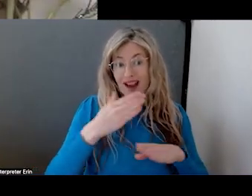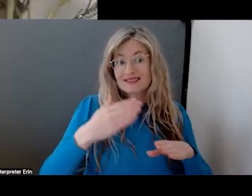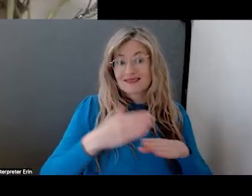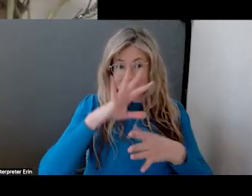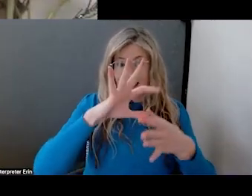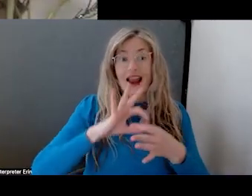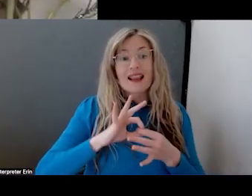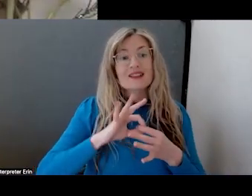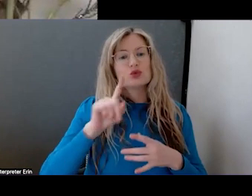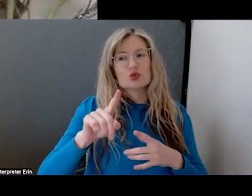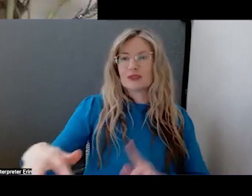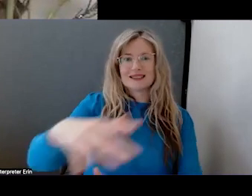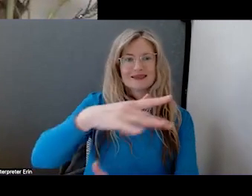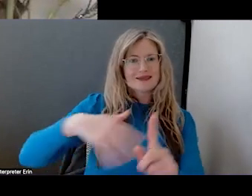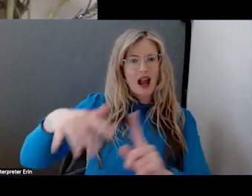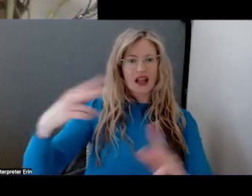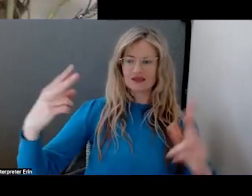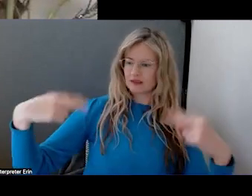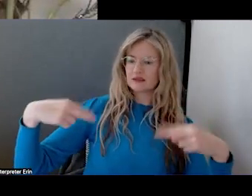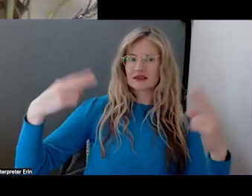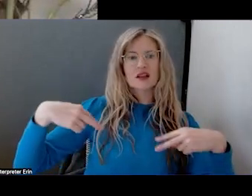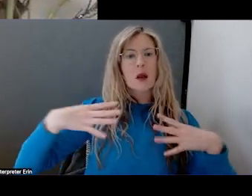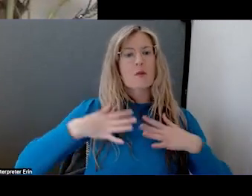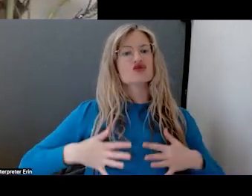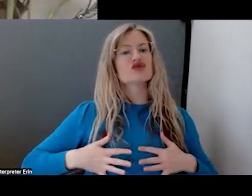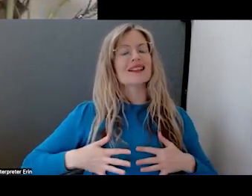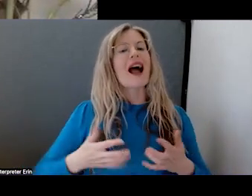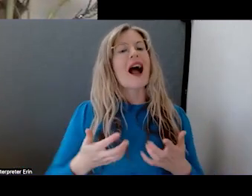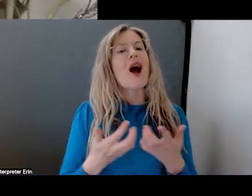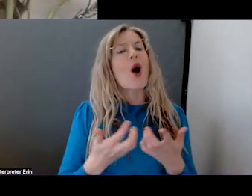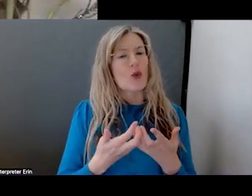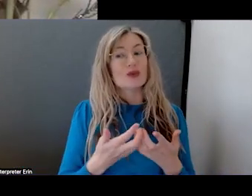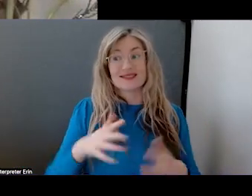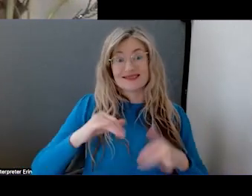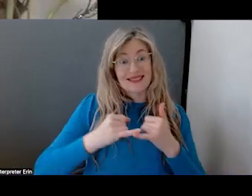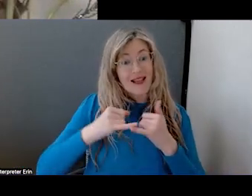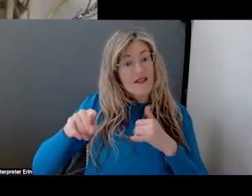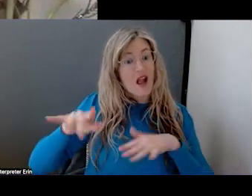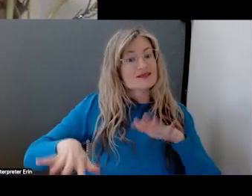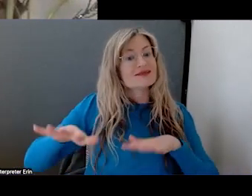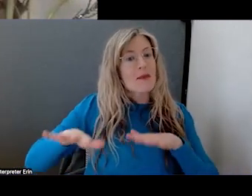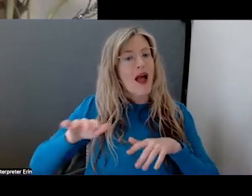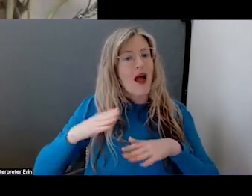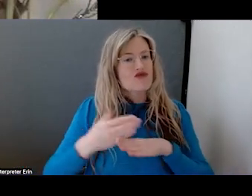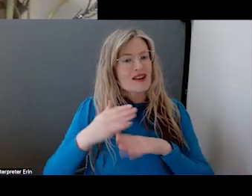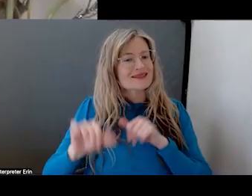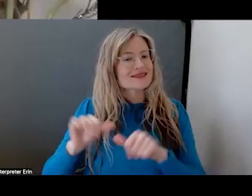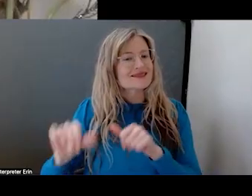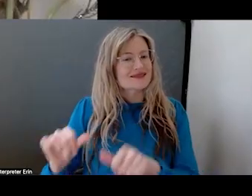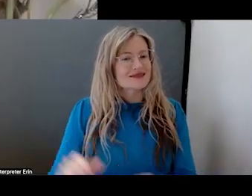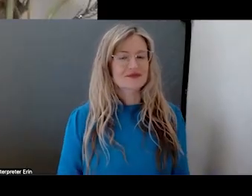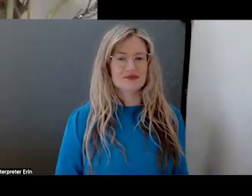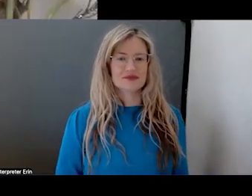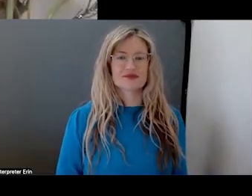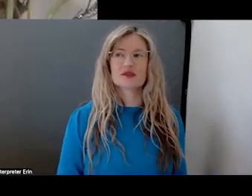much as I suppose Sylvia's might be. Um, Another thing I think I will take forward is